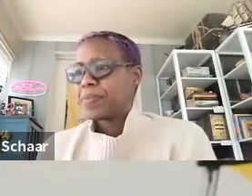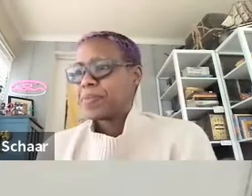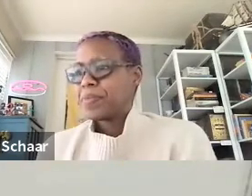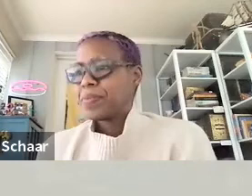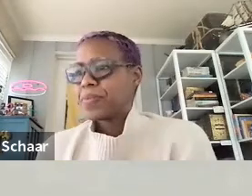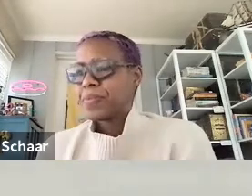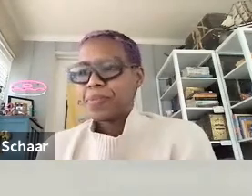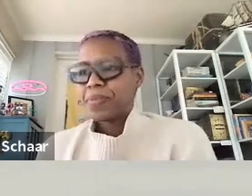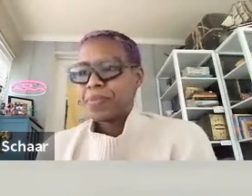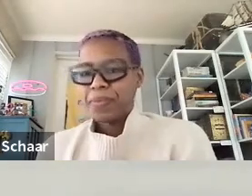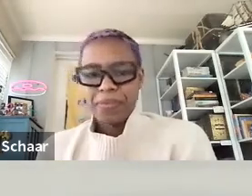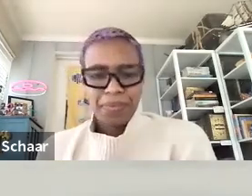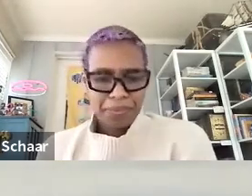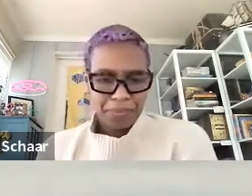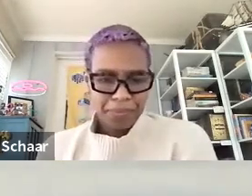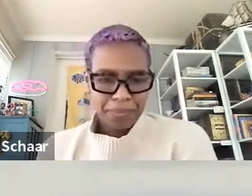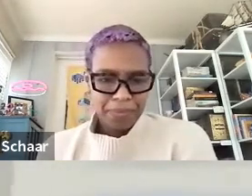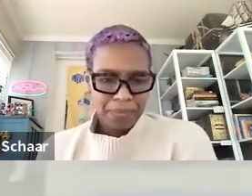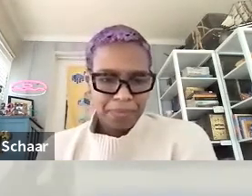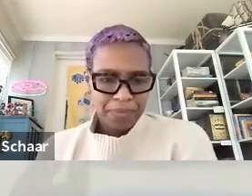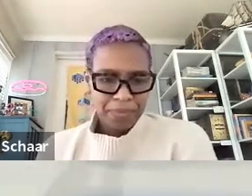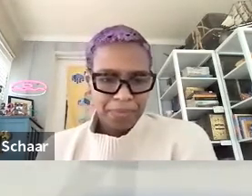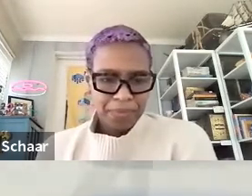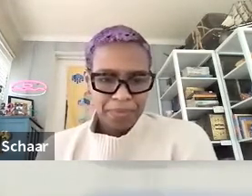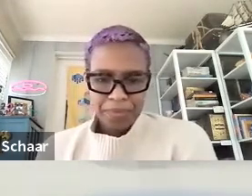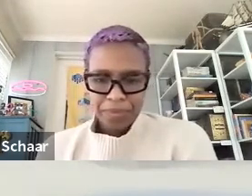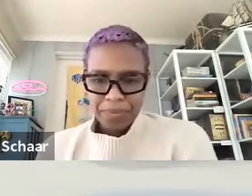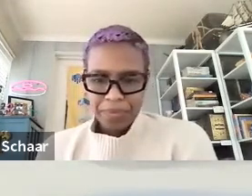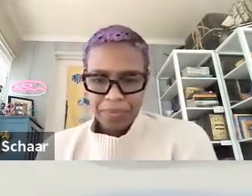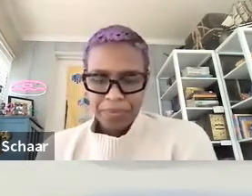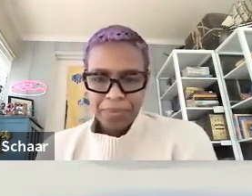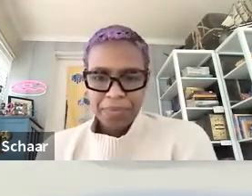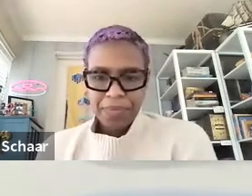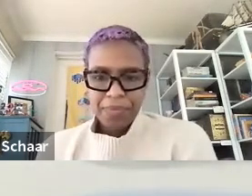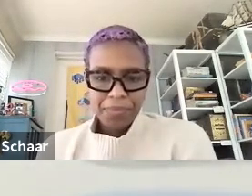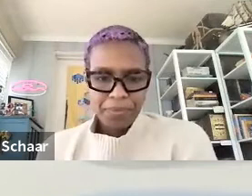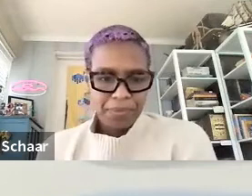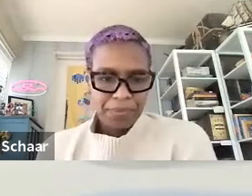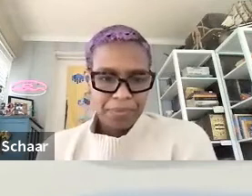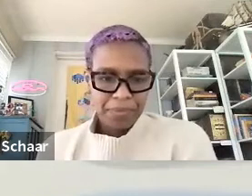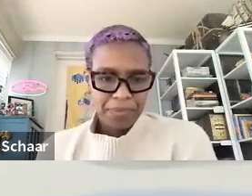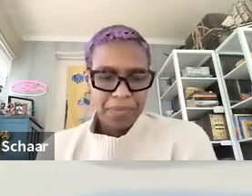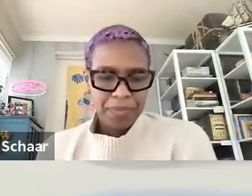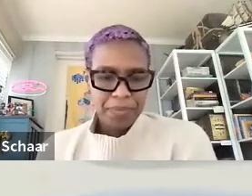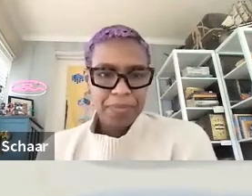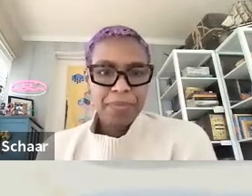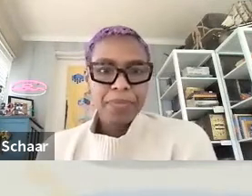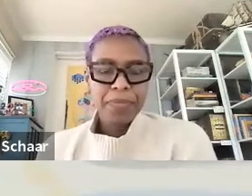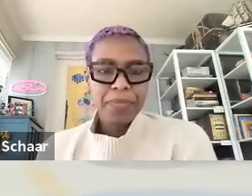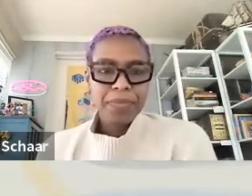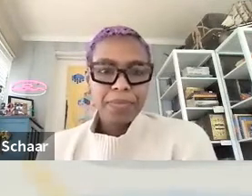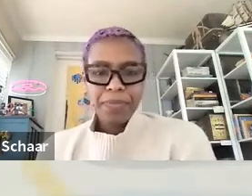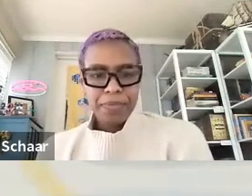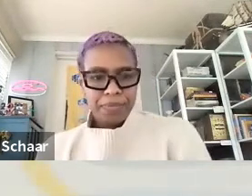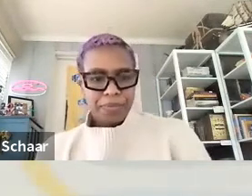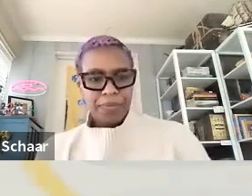right? Research has shown that we can create alternative memories that heal trauma. And how do we heal the trauma of 400 years